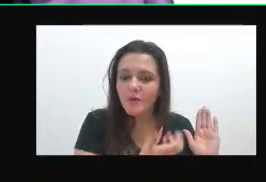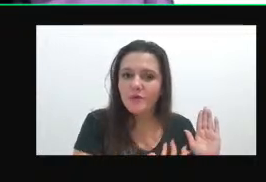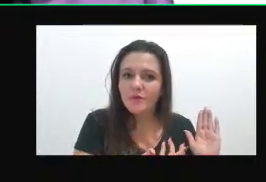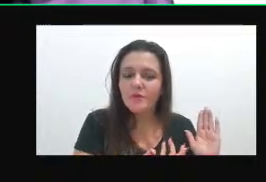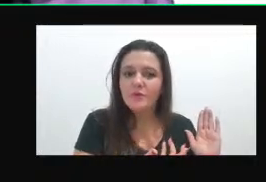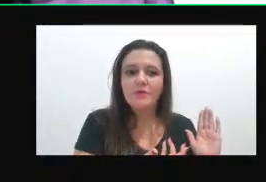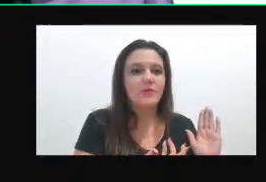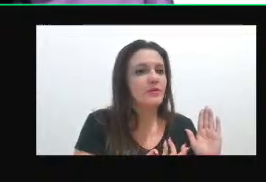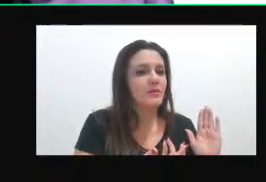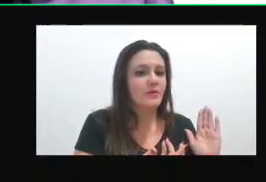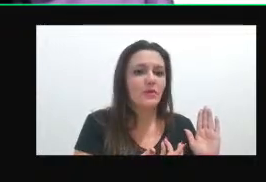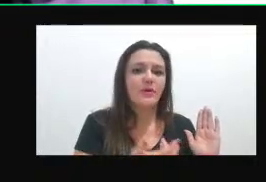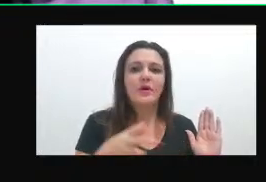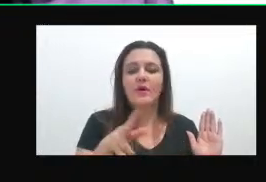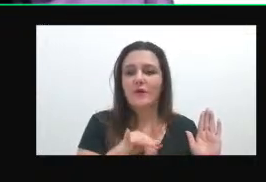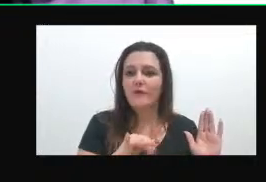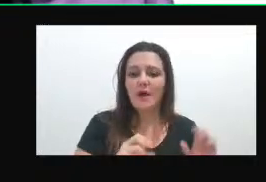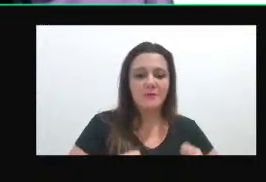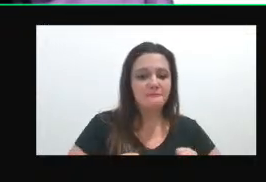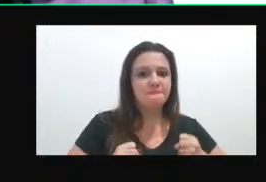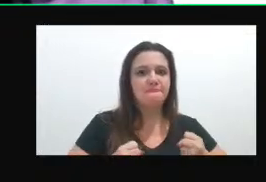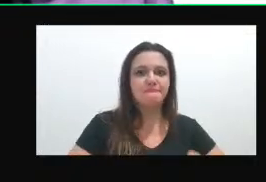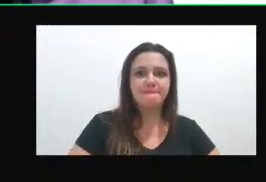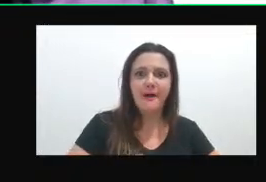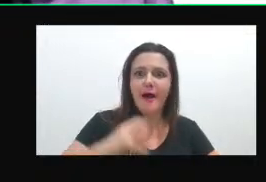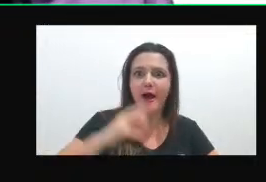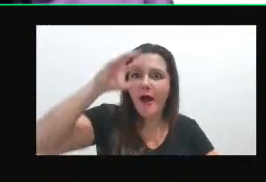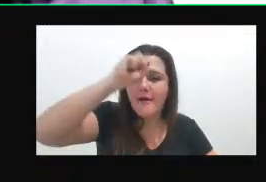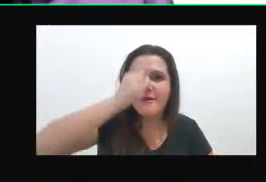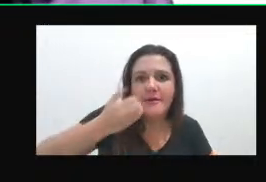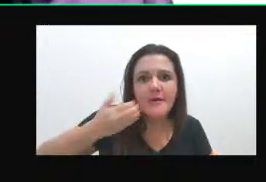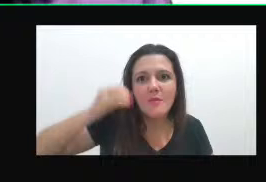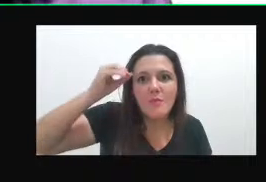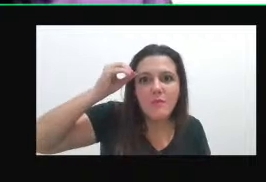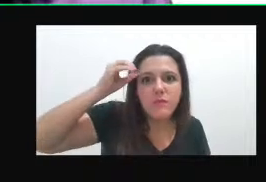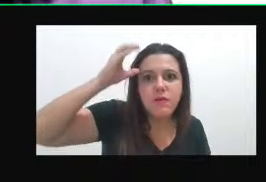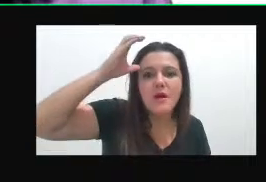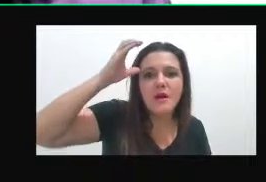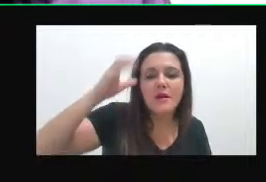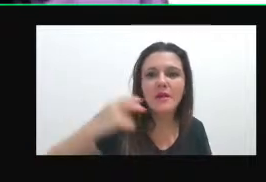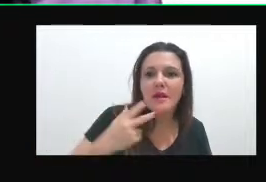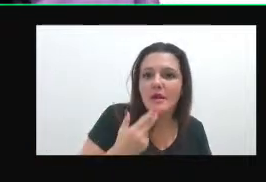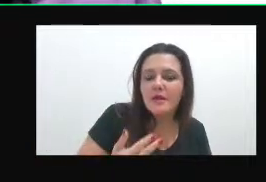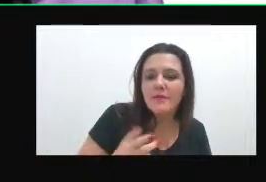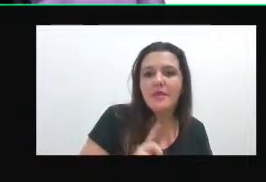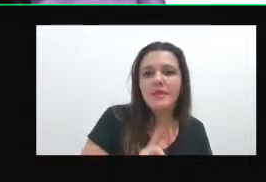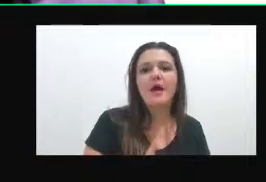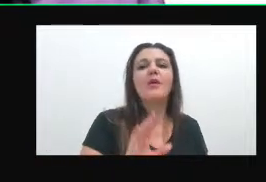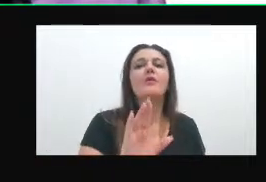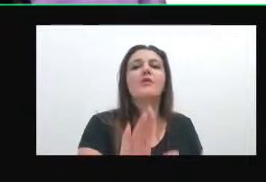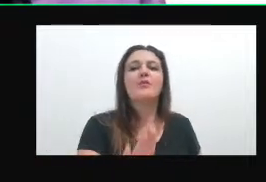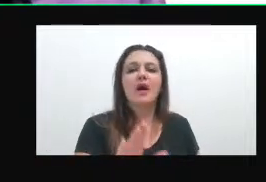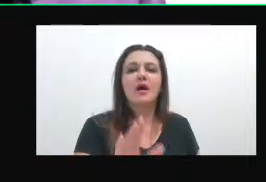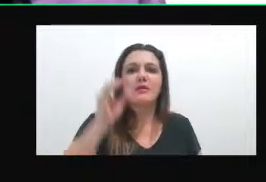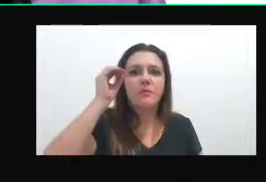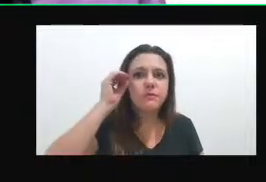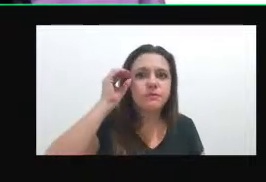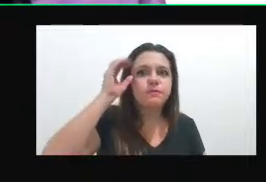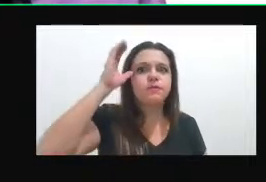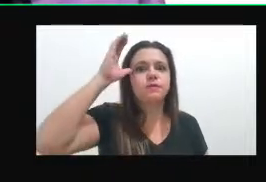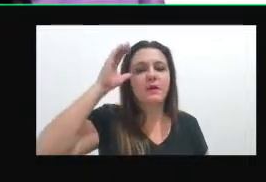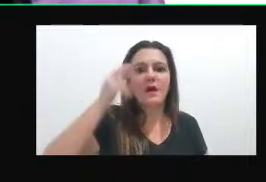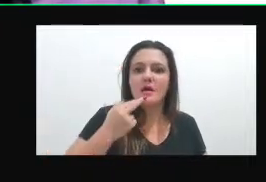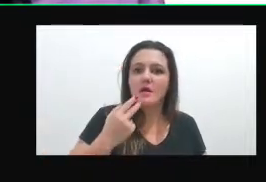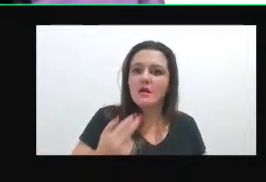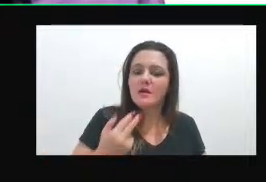But language learning and teaching is all about helping people communicate, to talk to other humans. And